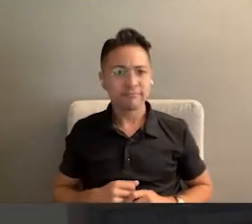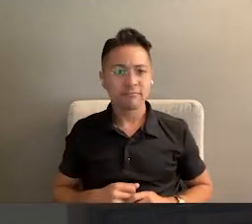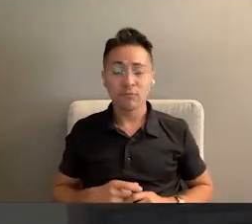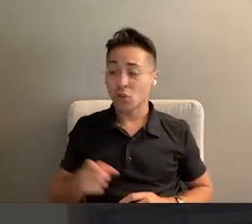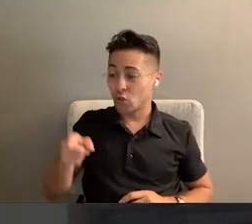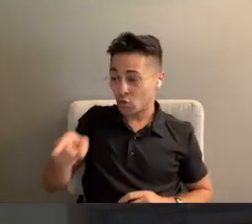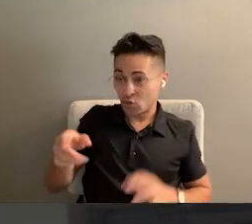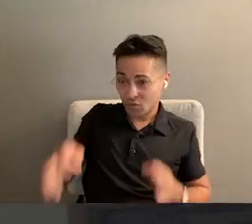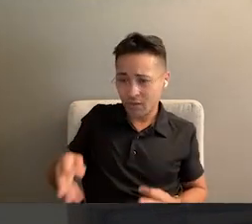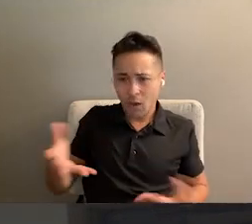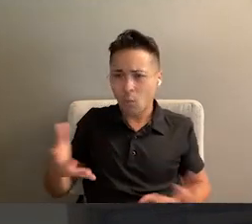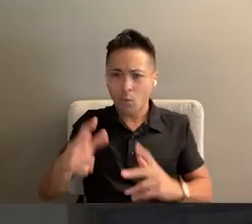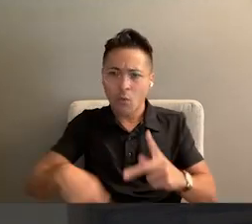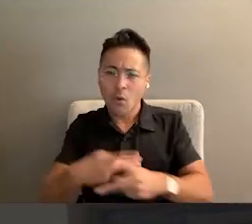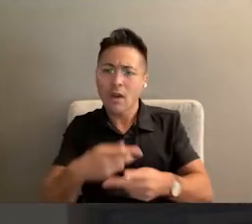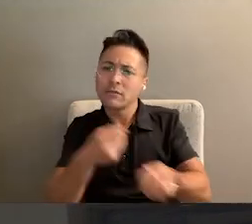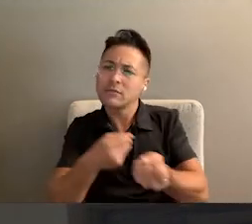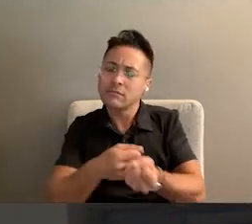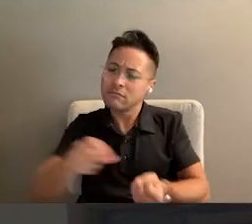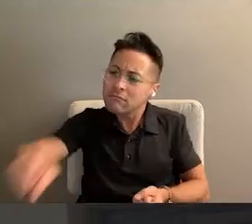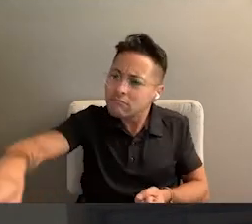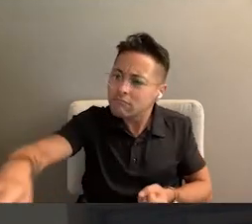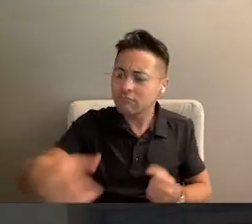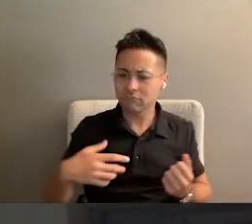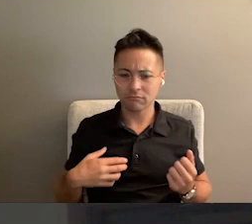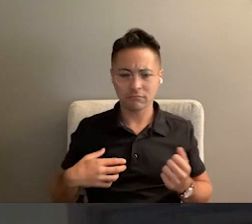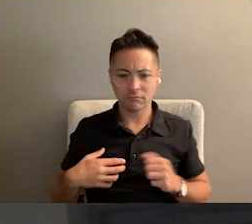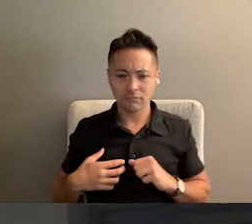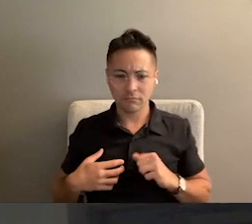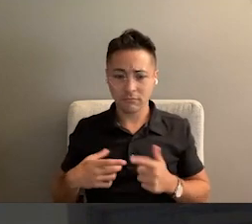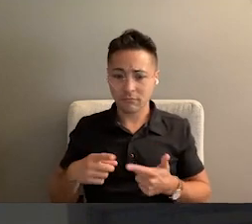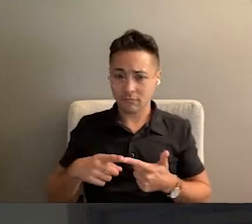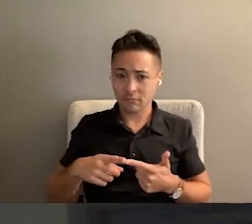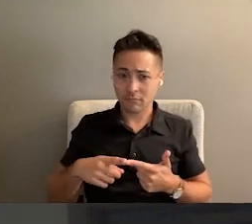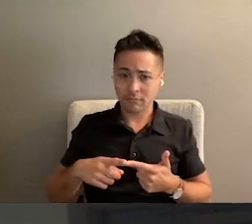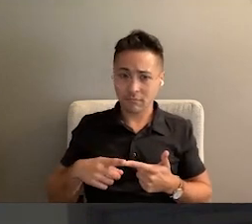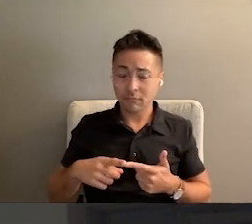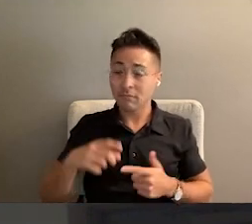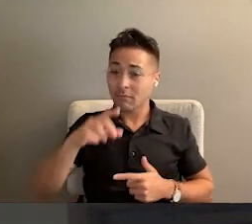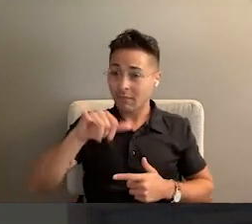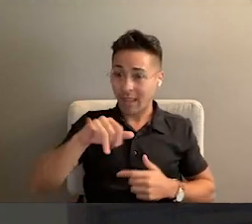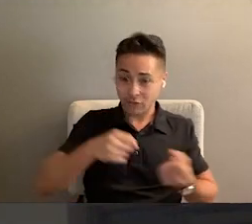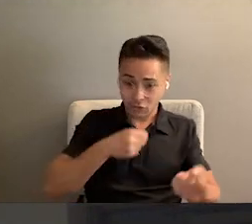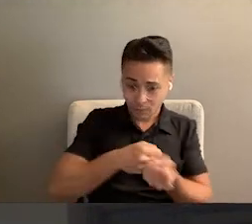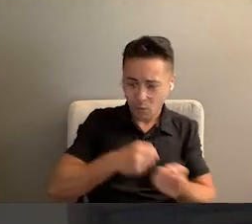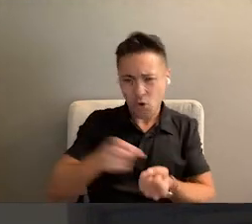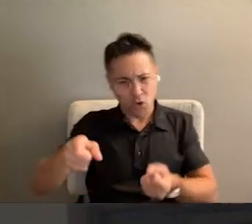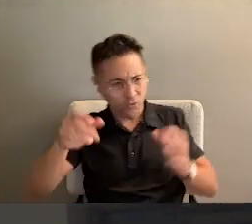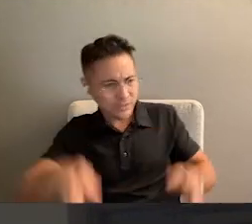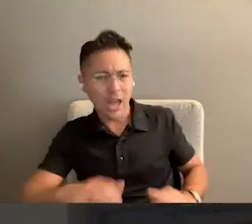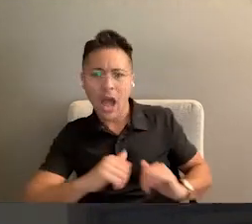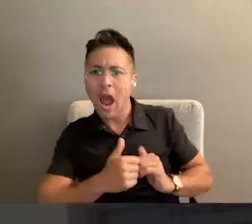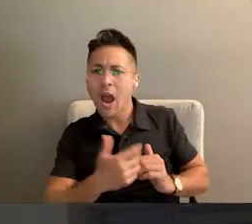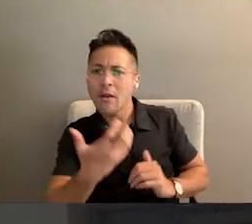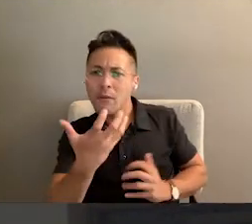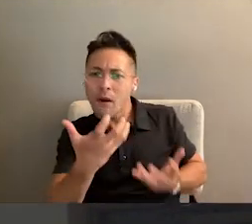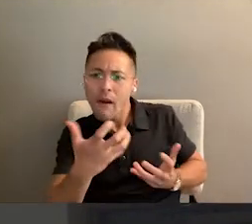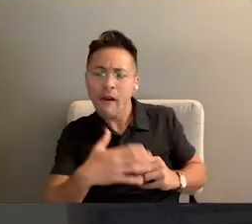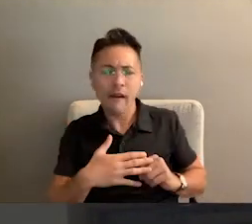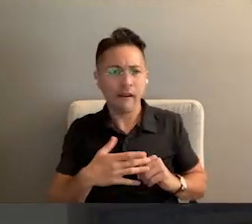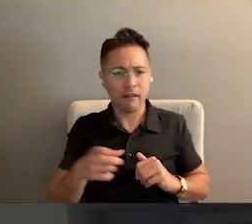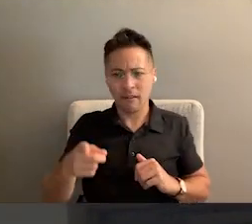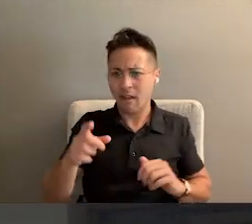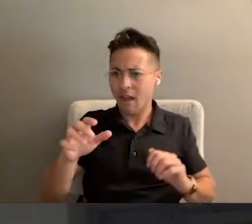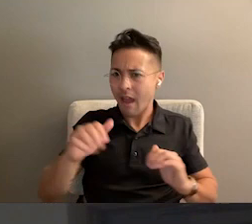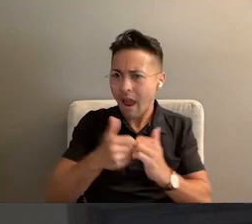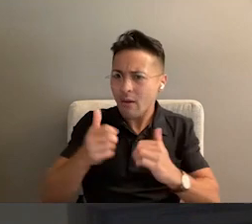the principles of self-determination, yes? You determine what support you need. You have the authority and the control to